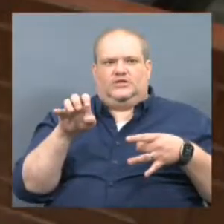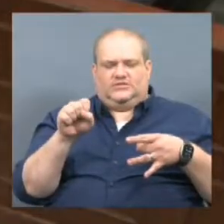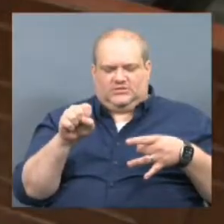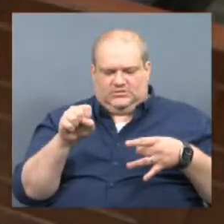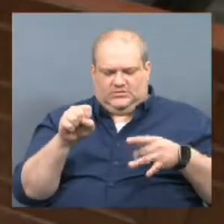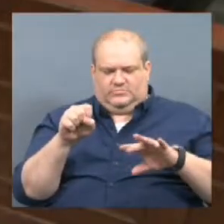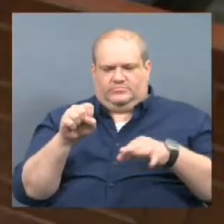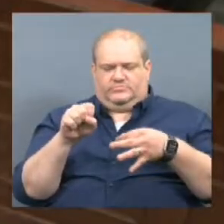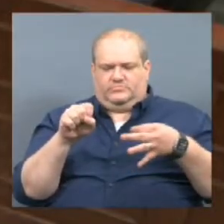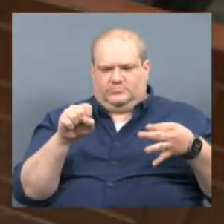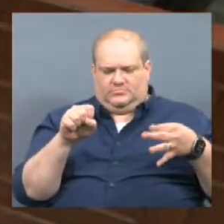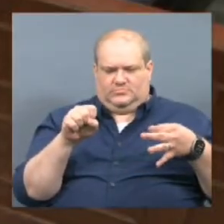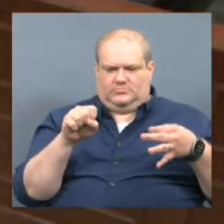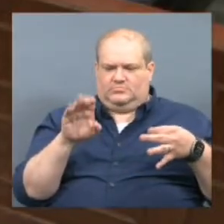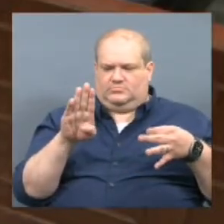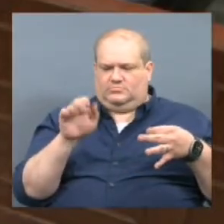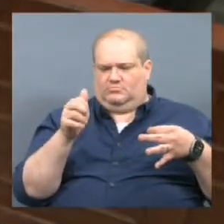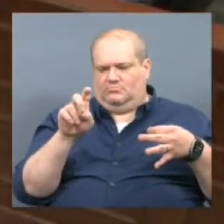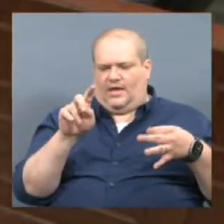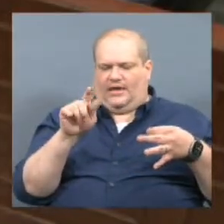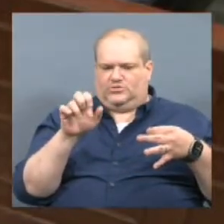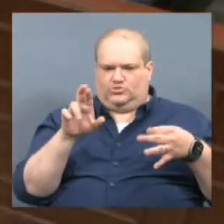Yes. Baxter?